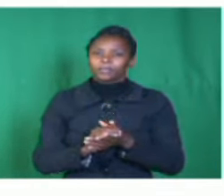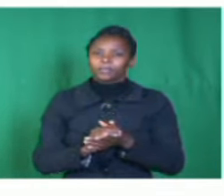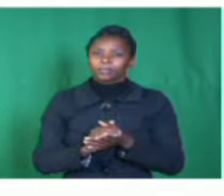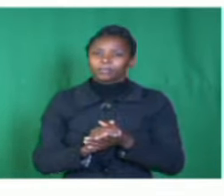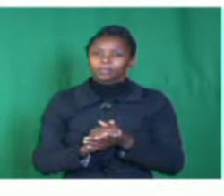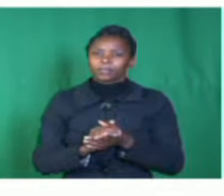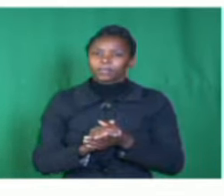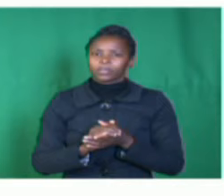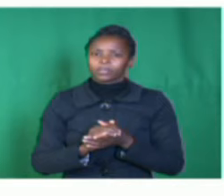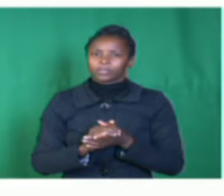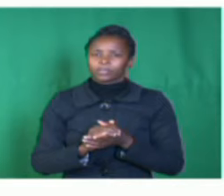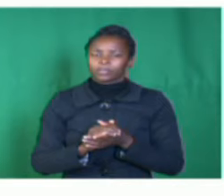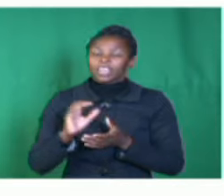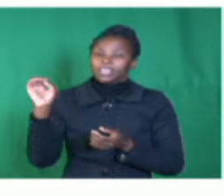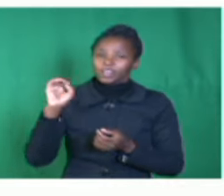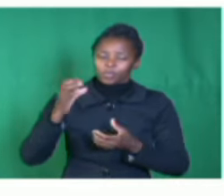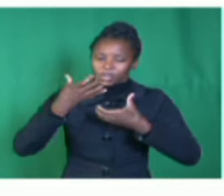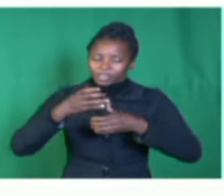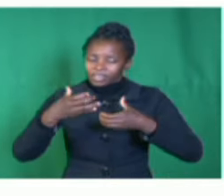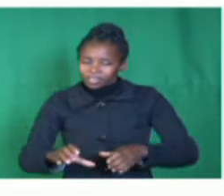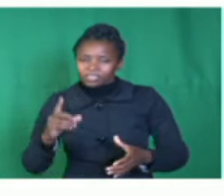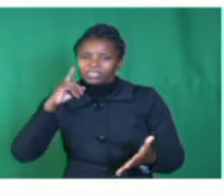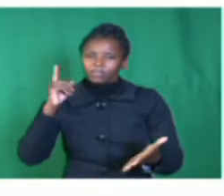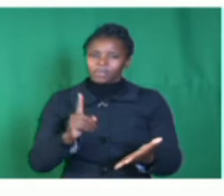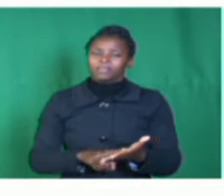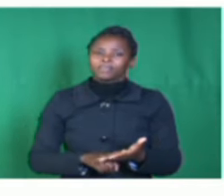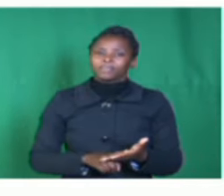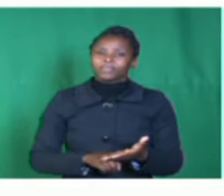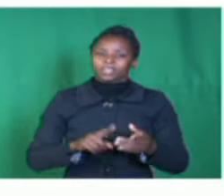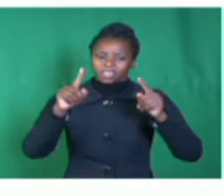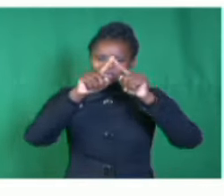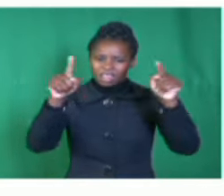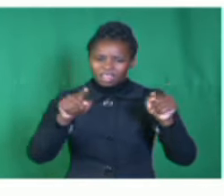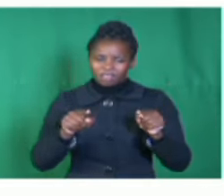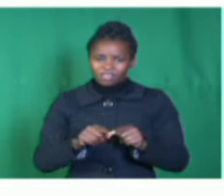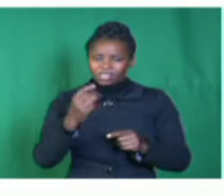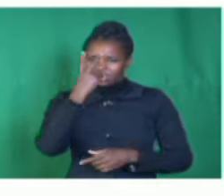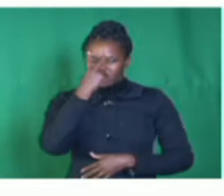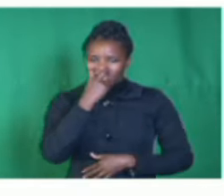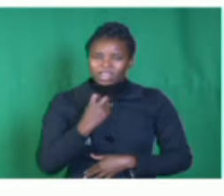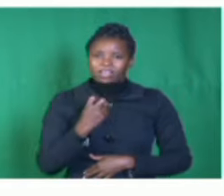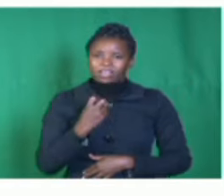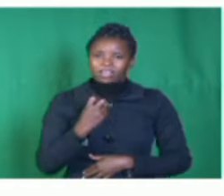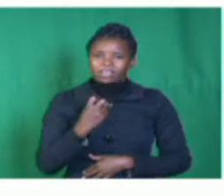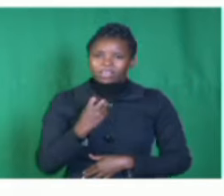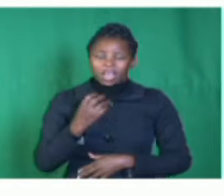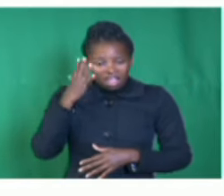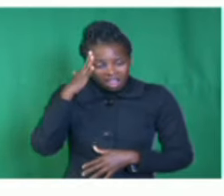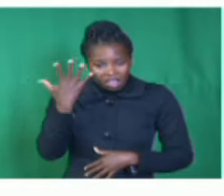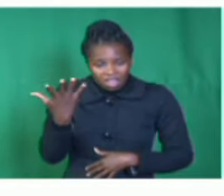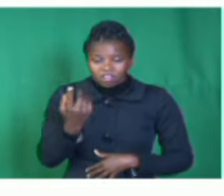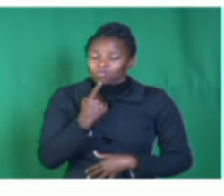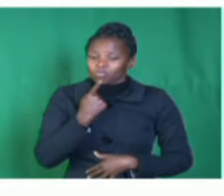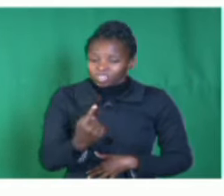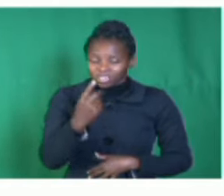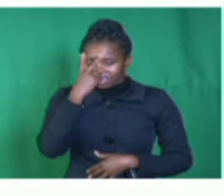European country was saying, that they believed that Africa was a dark continent. I don't know who told them that. Okay,